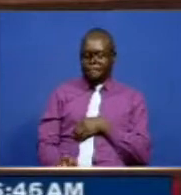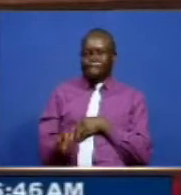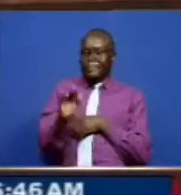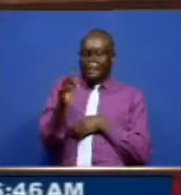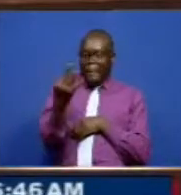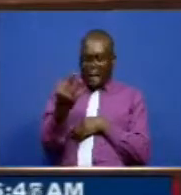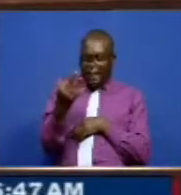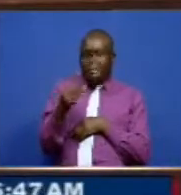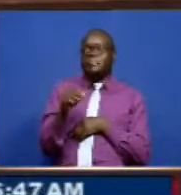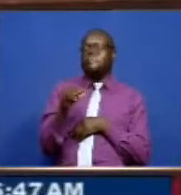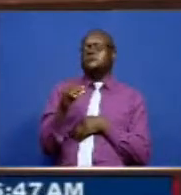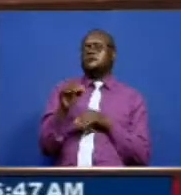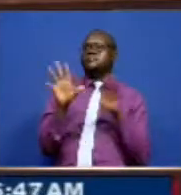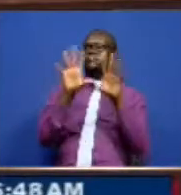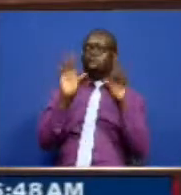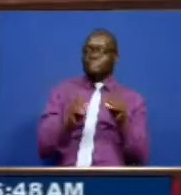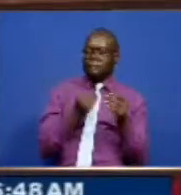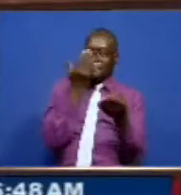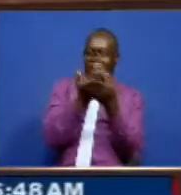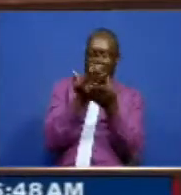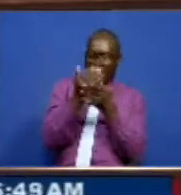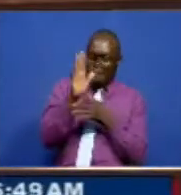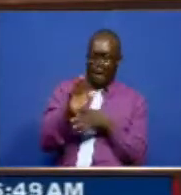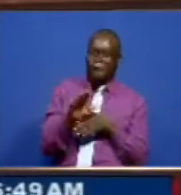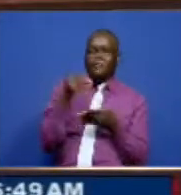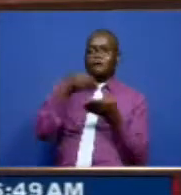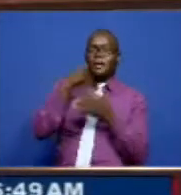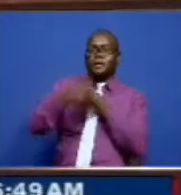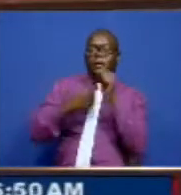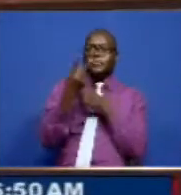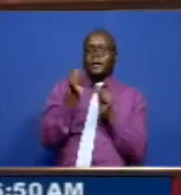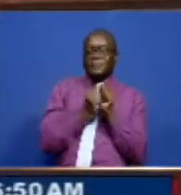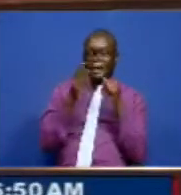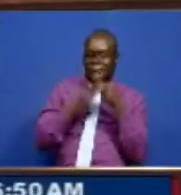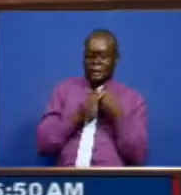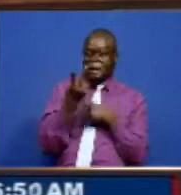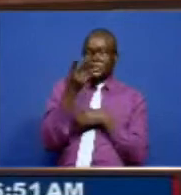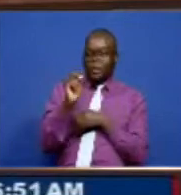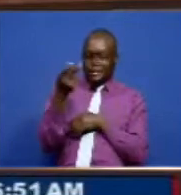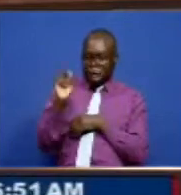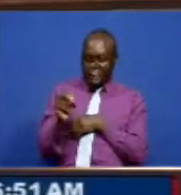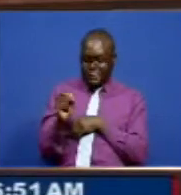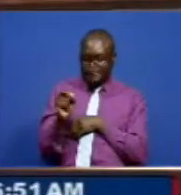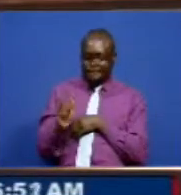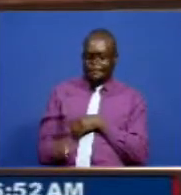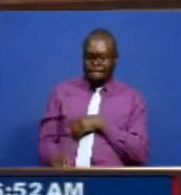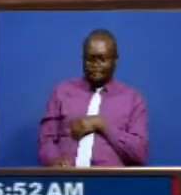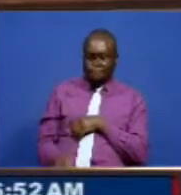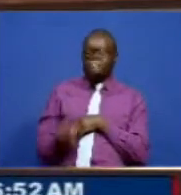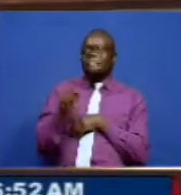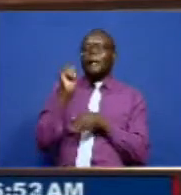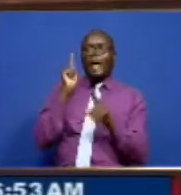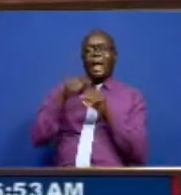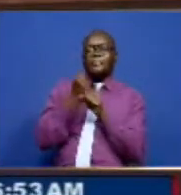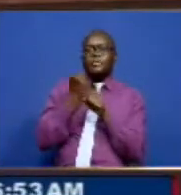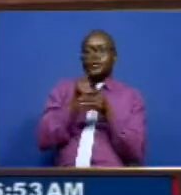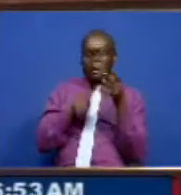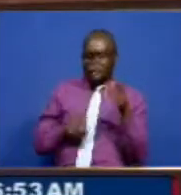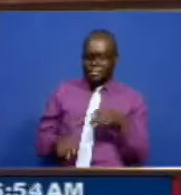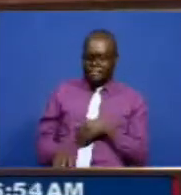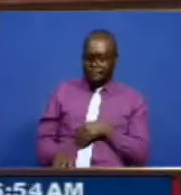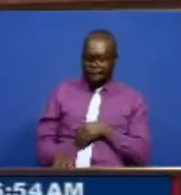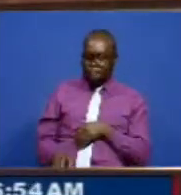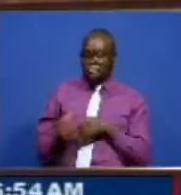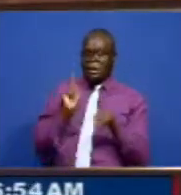County supplementary budget for financial year 2019-2020 in a bid to contain the spread of the